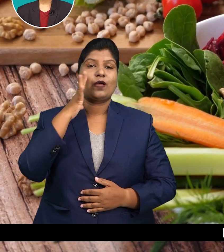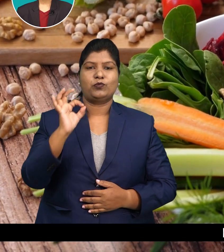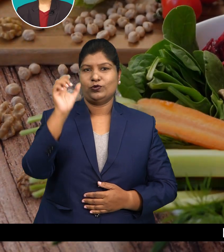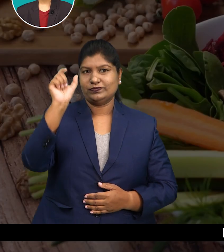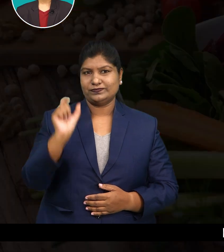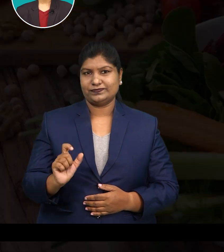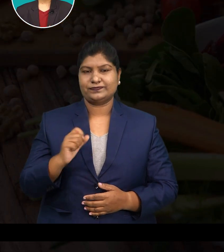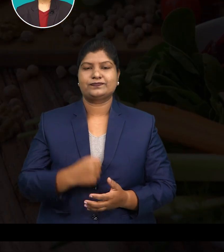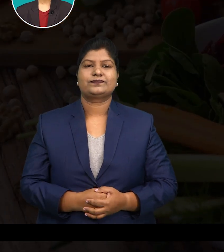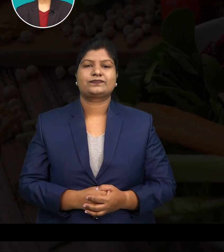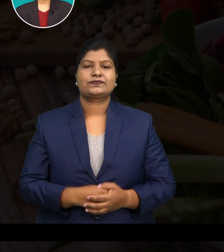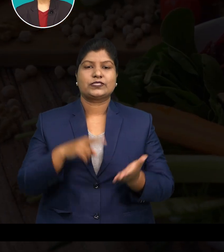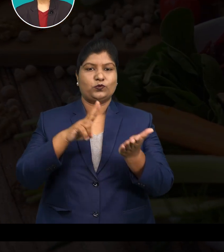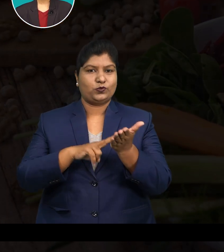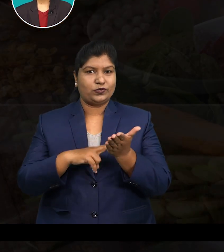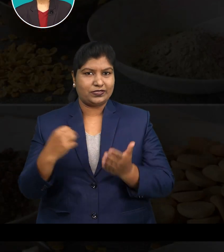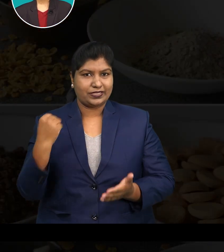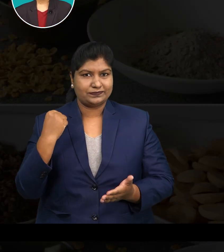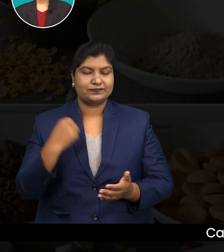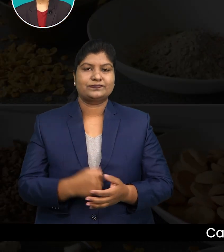Keywords: nutrients,